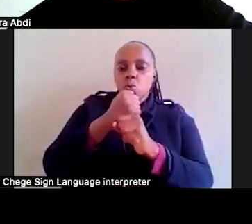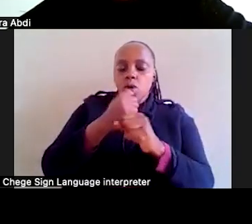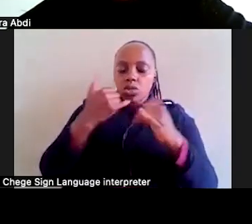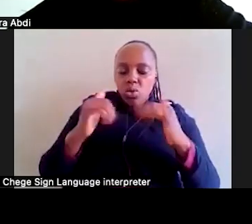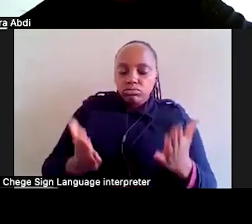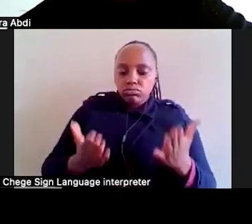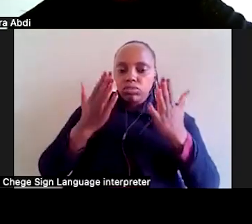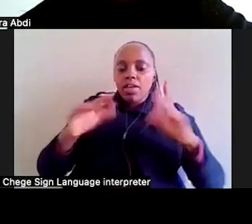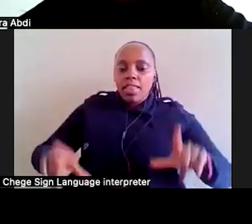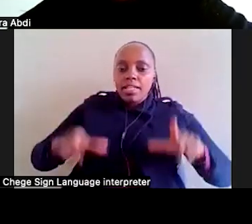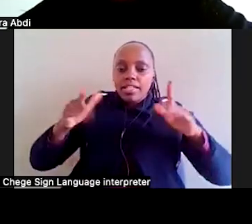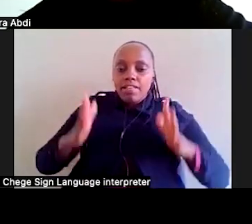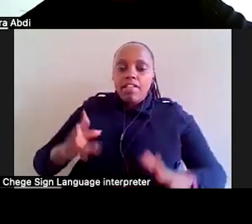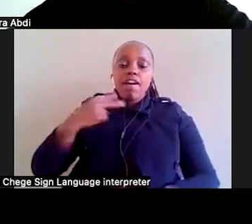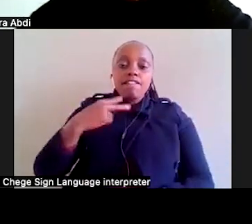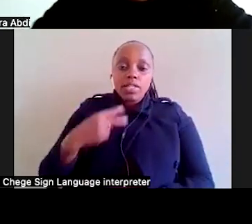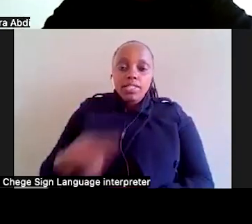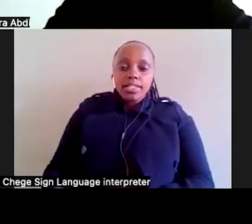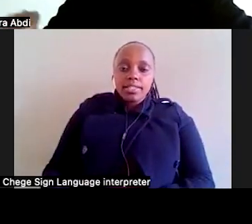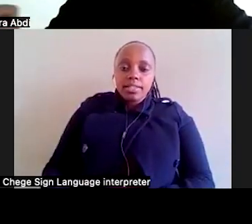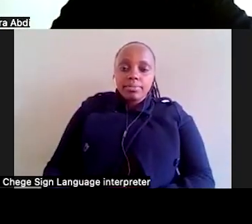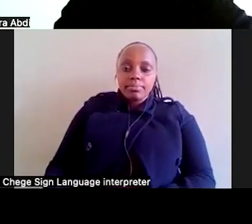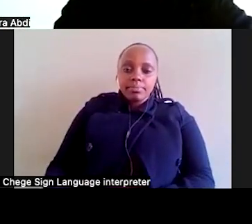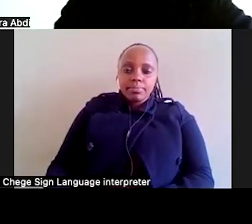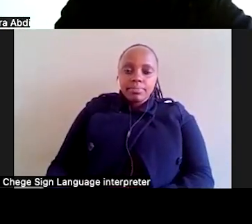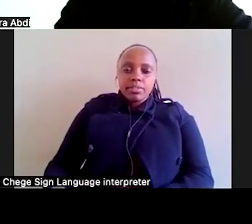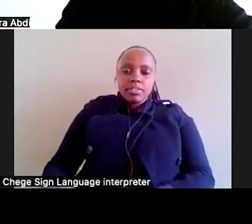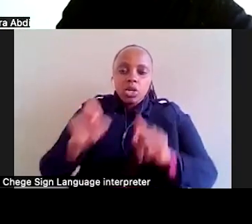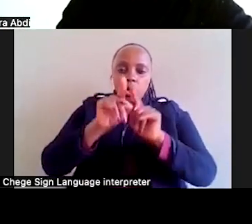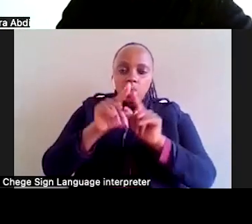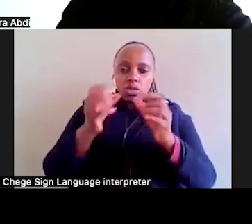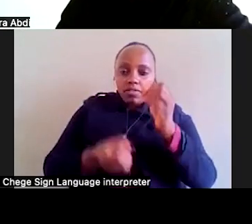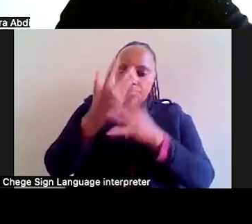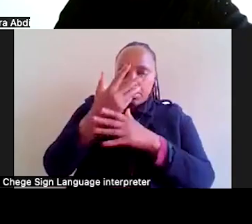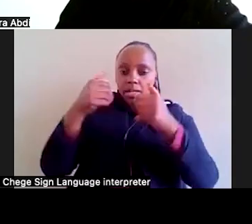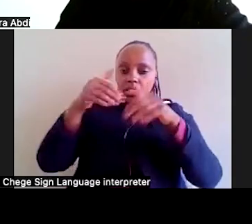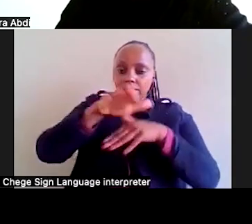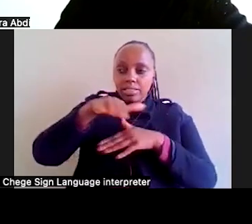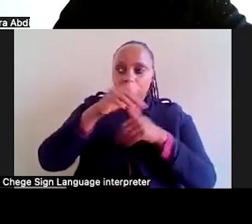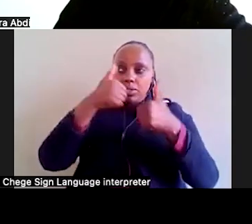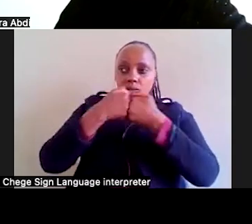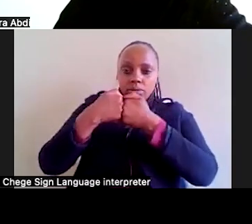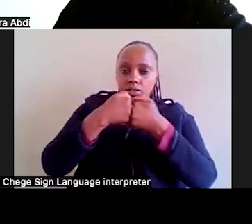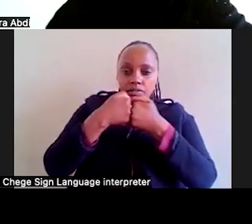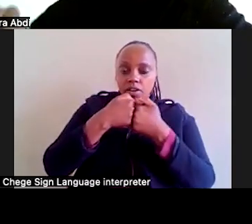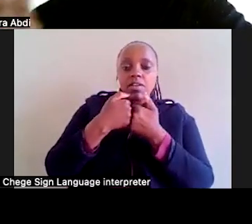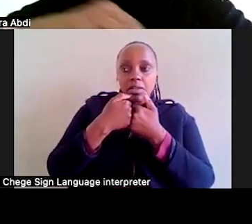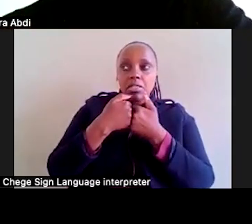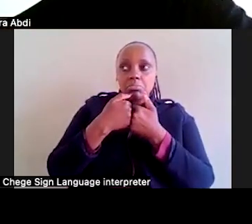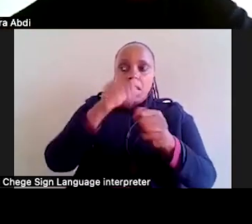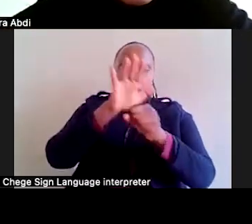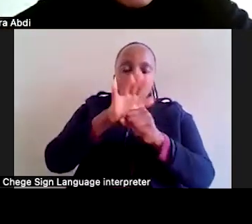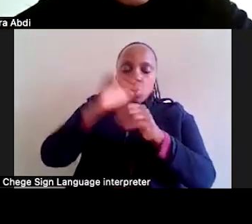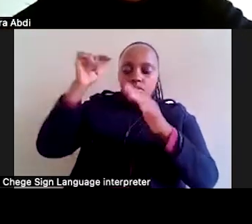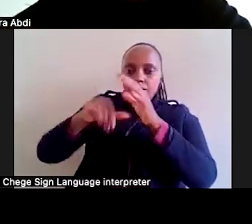survivor voices, as I said, and also creating space for challenging deep-rooted norms.